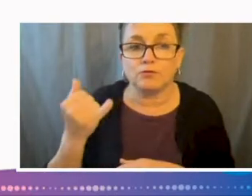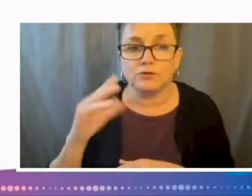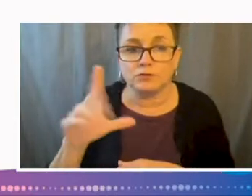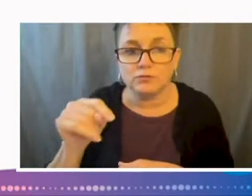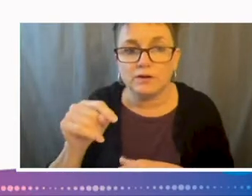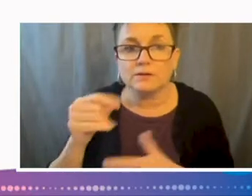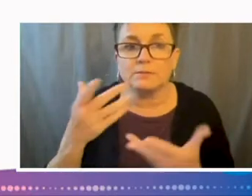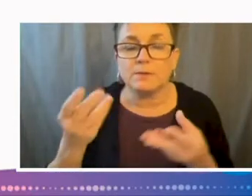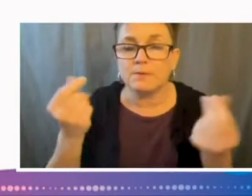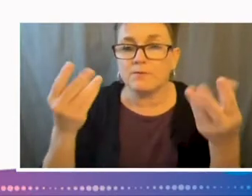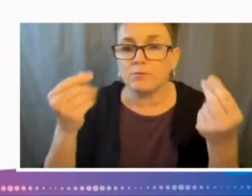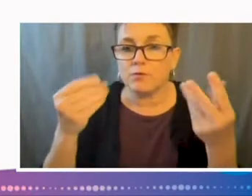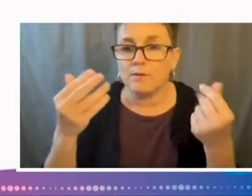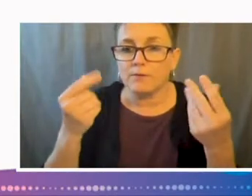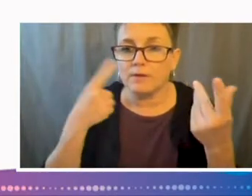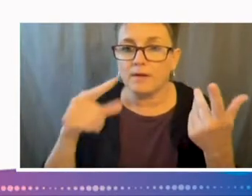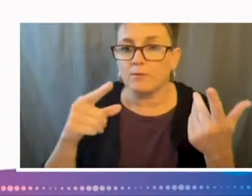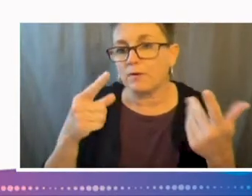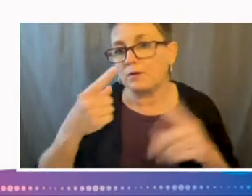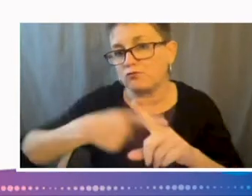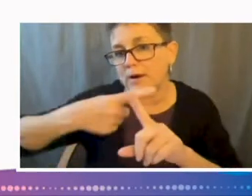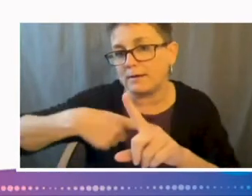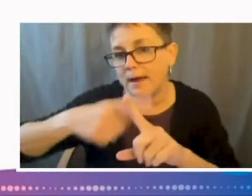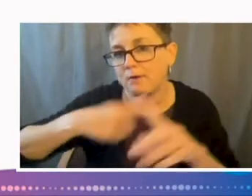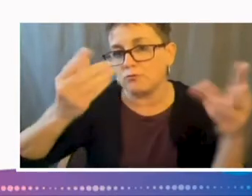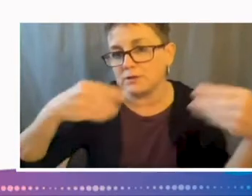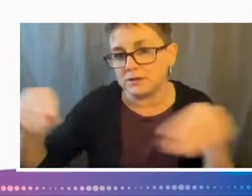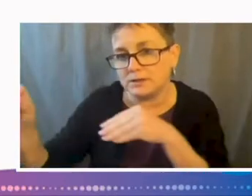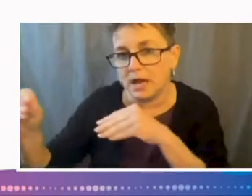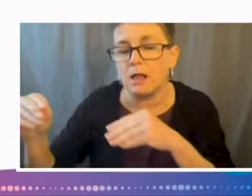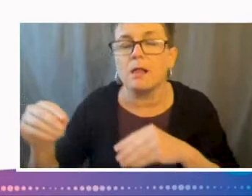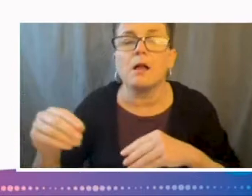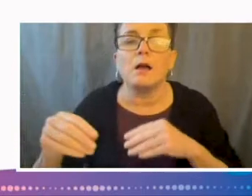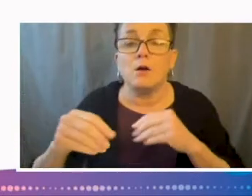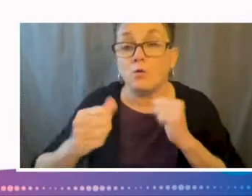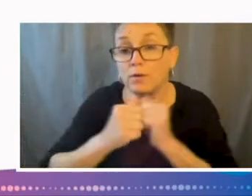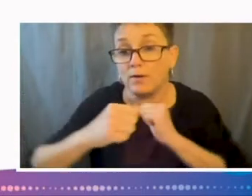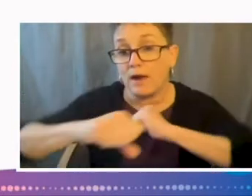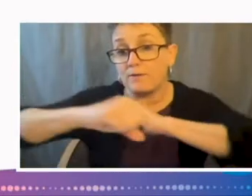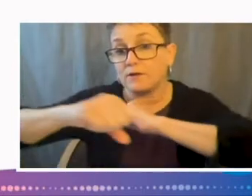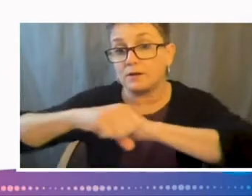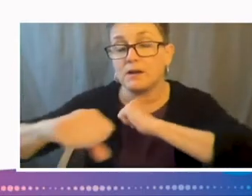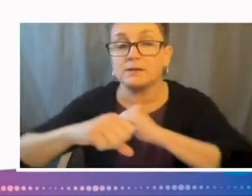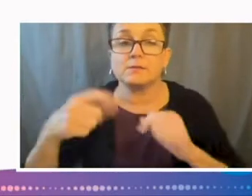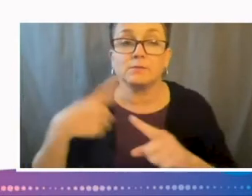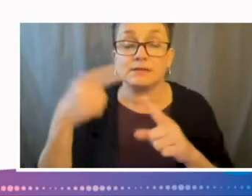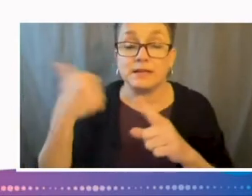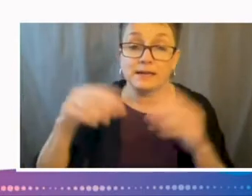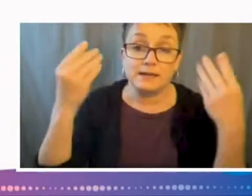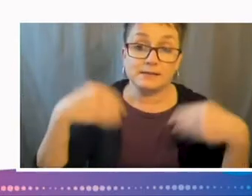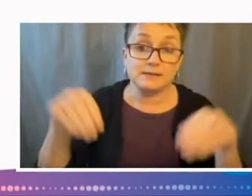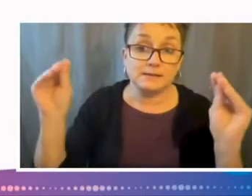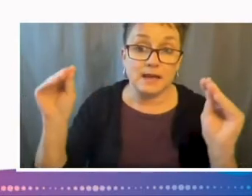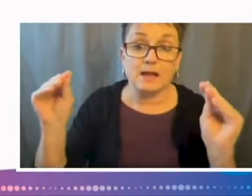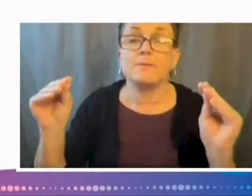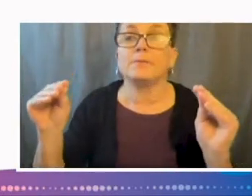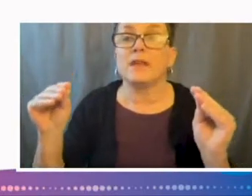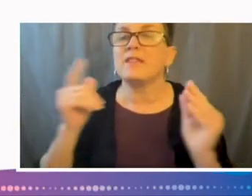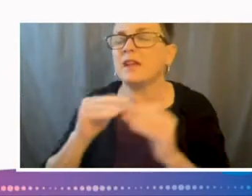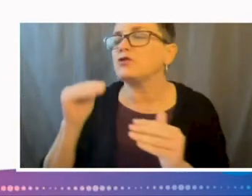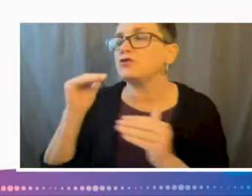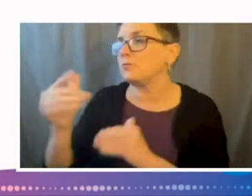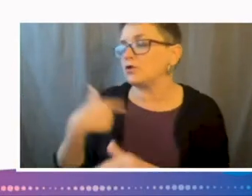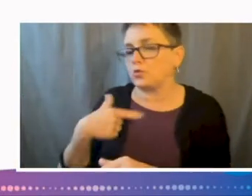property for retail, billboard advertising, and the review of sale of any New Jersey Transit land that may be deemed excess for